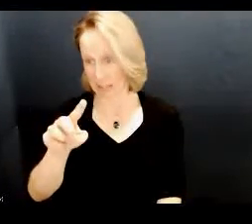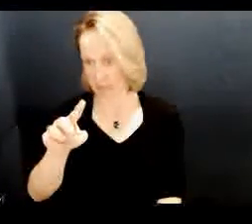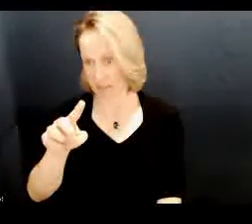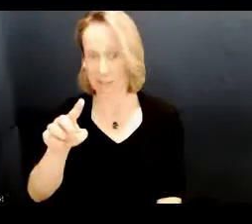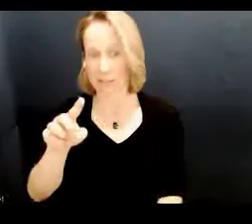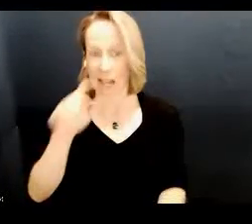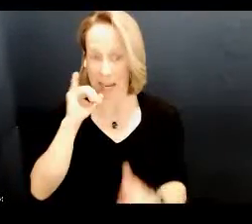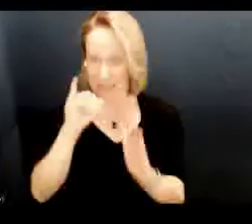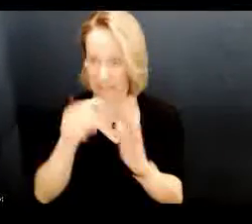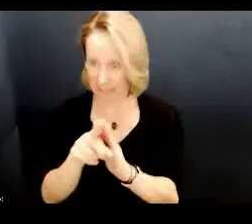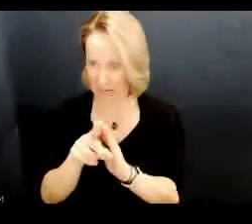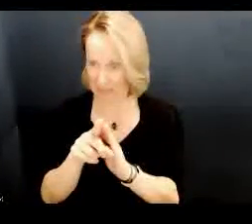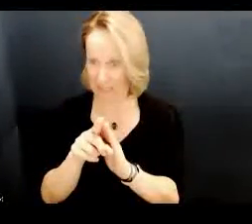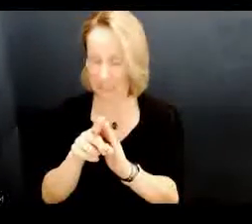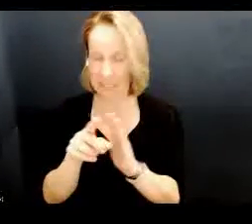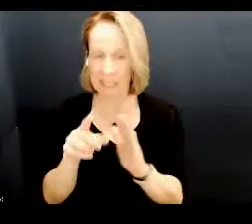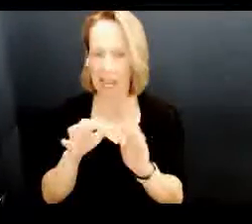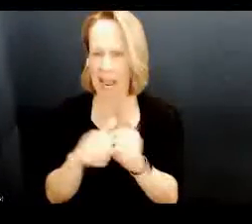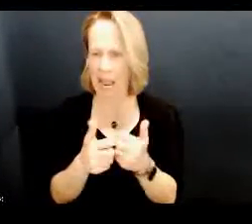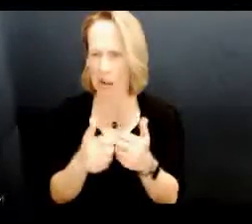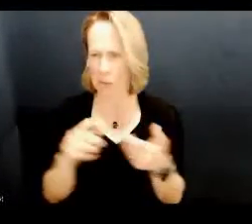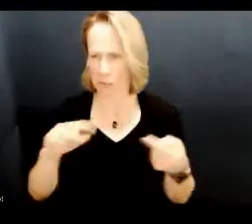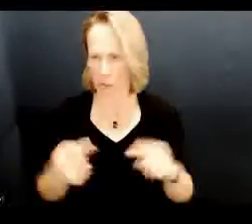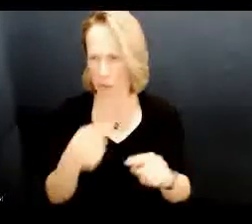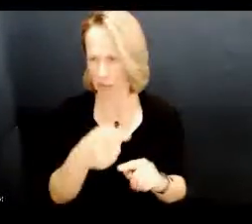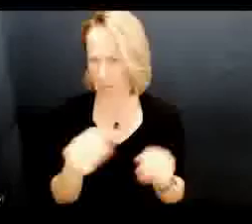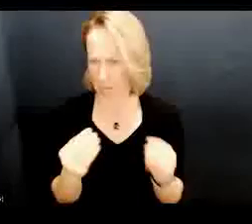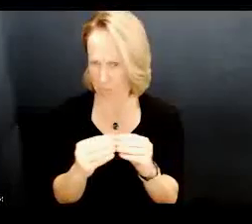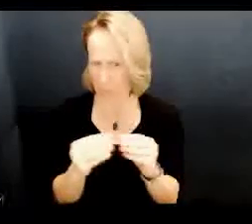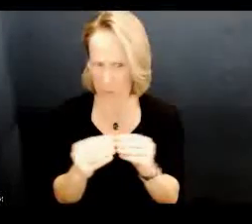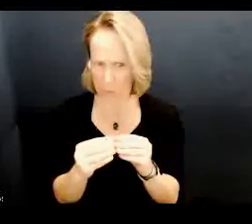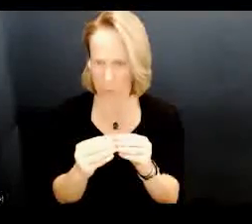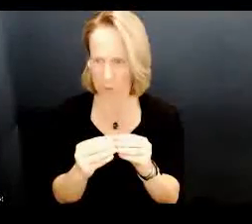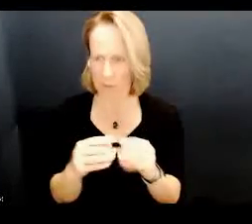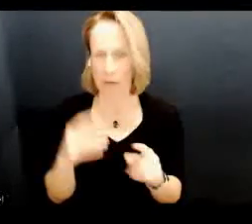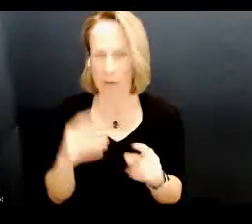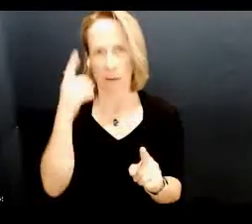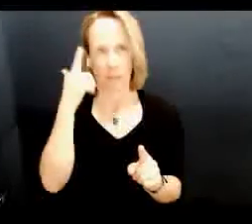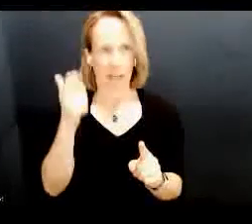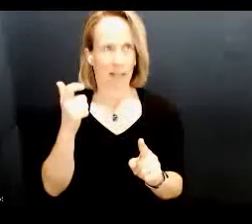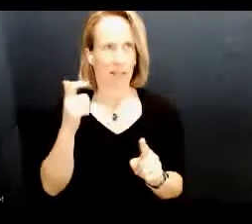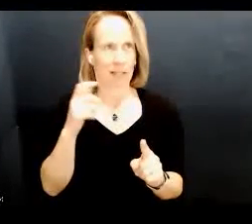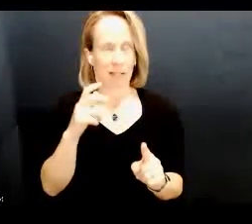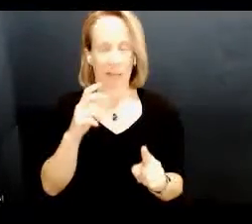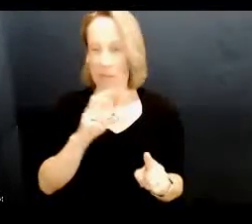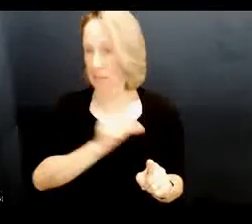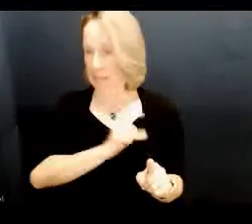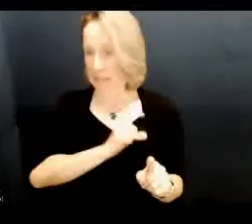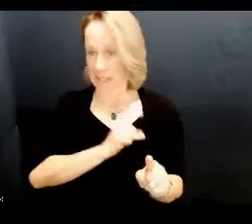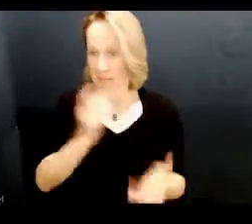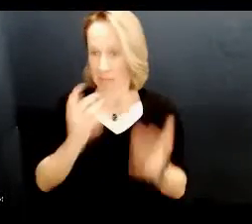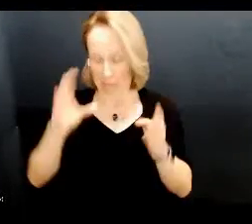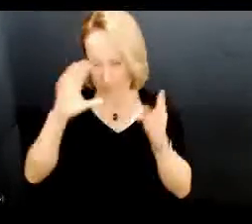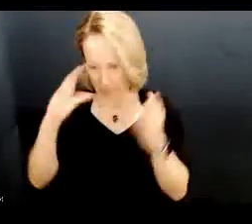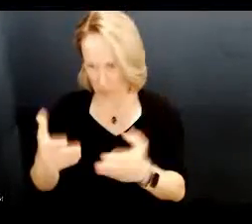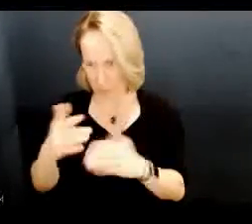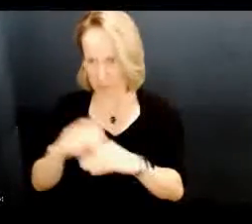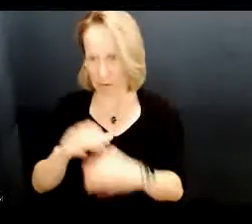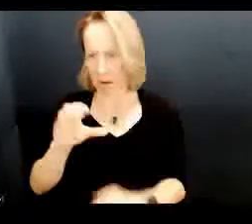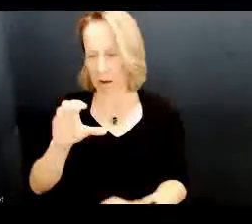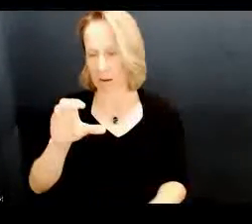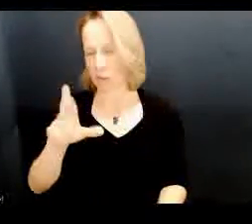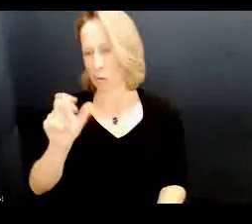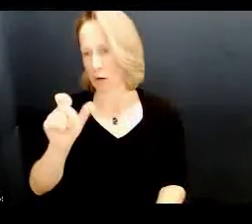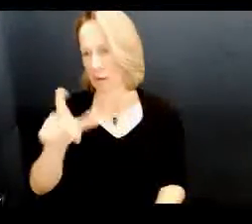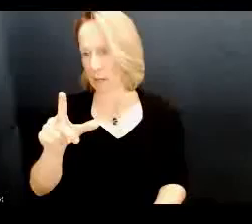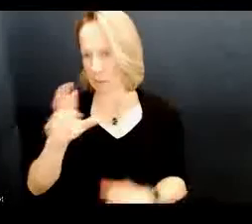response teams, because they tend to do focus on that criminal justice response, right? We know that there is